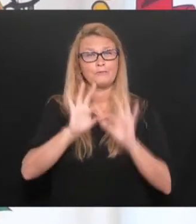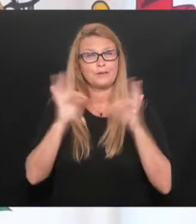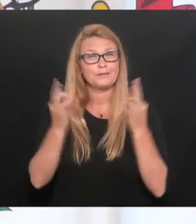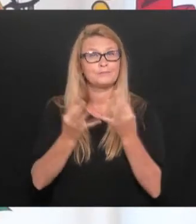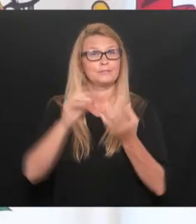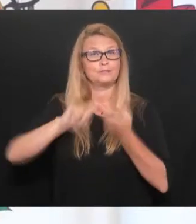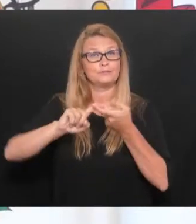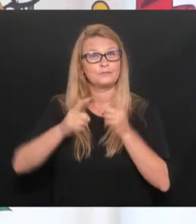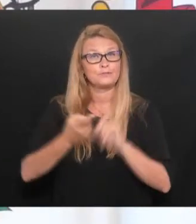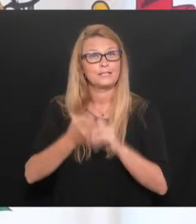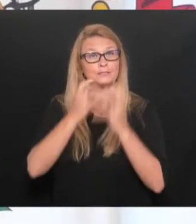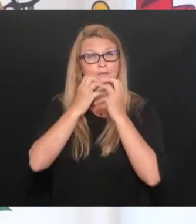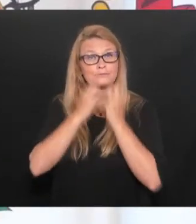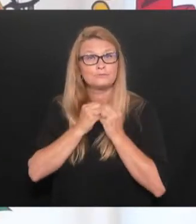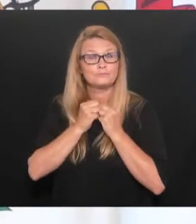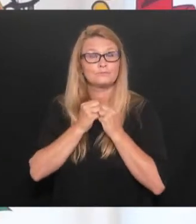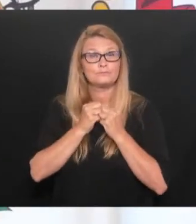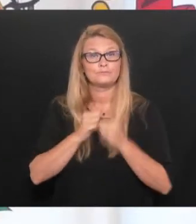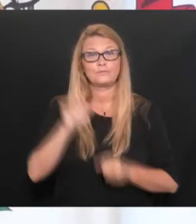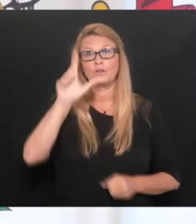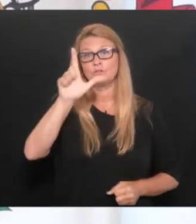families especially. But the